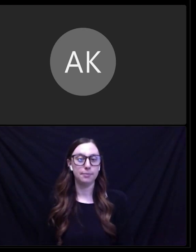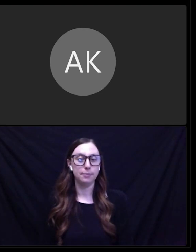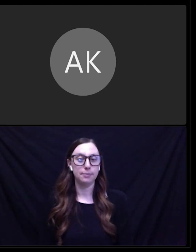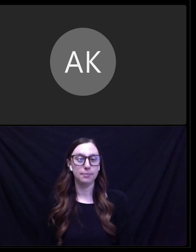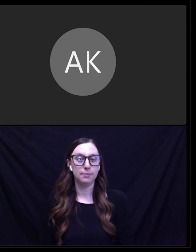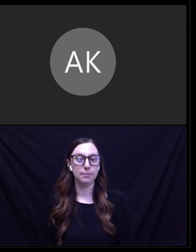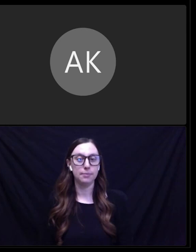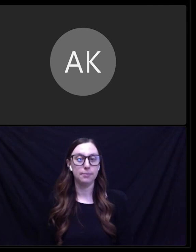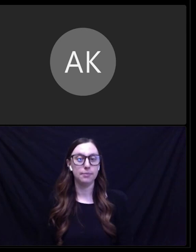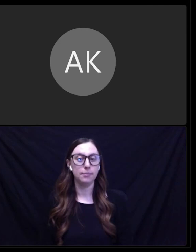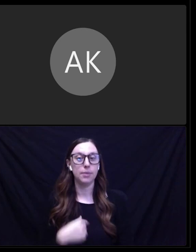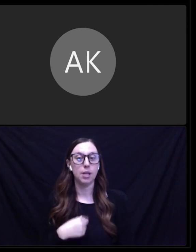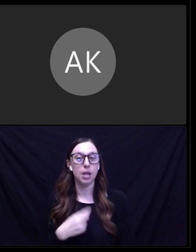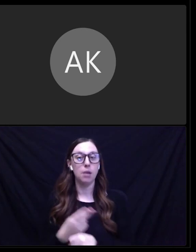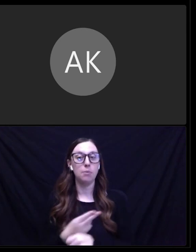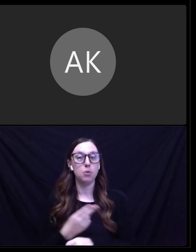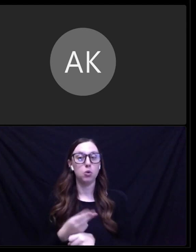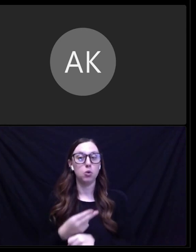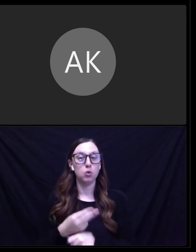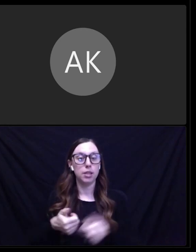I am using my controller.